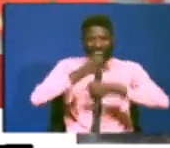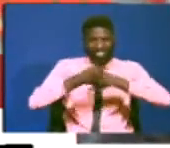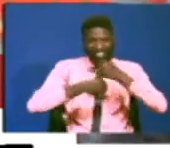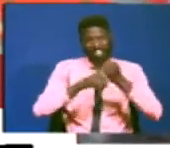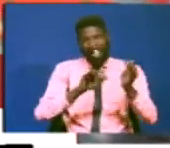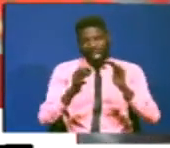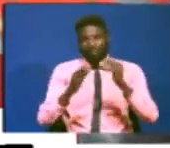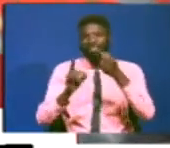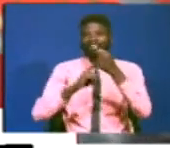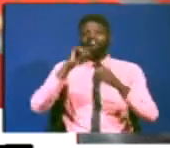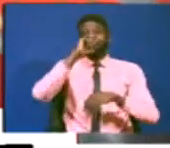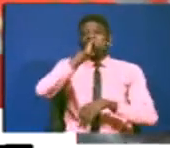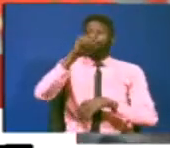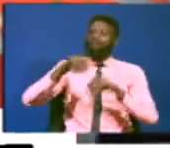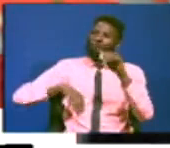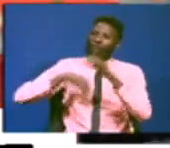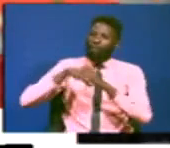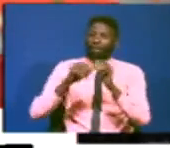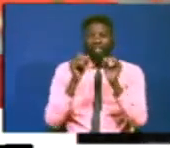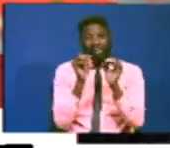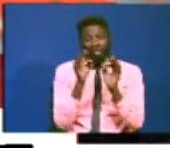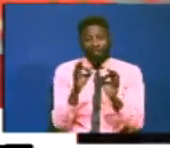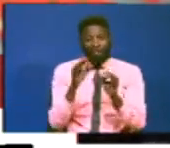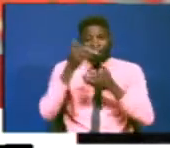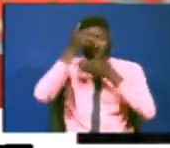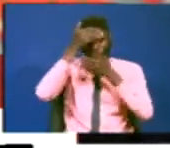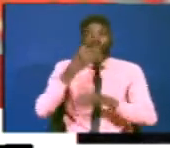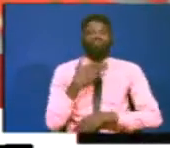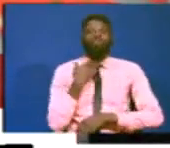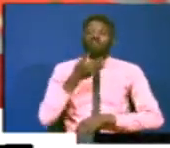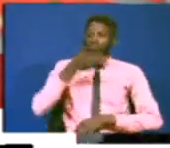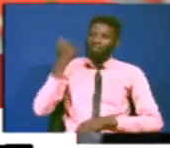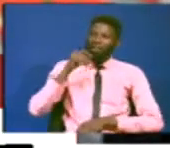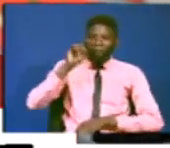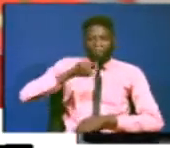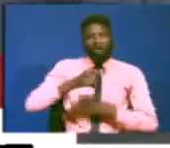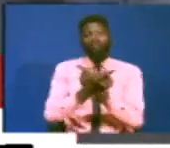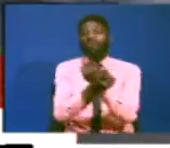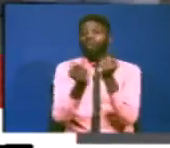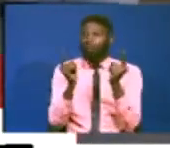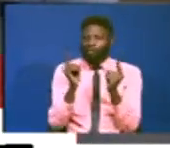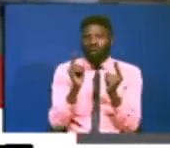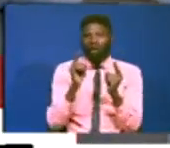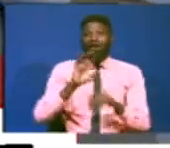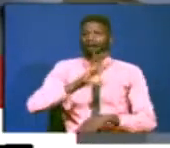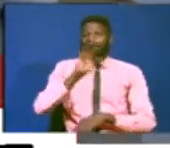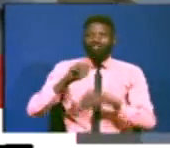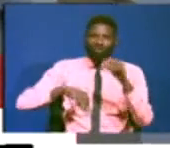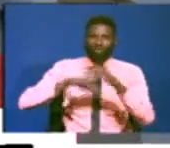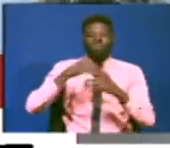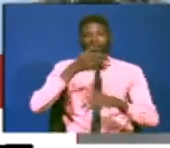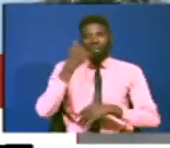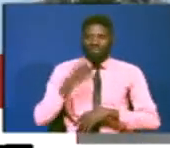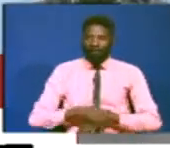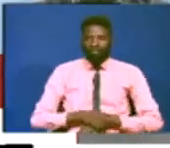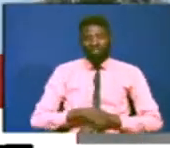complex, because if Morocco wants to be better, we need all the African football associations to be better. CAF announced the bid last